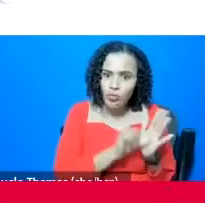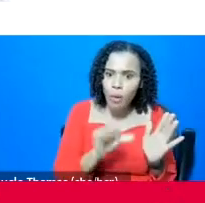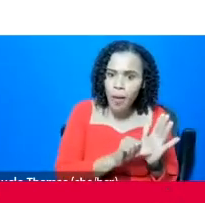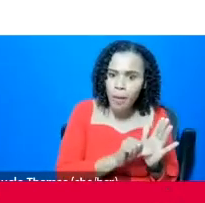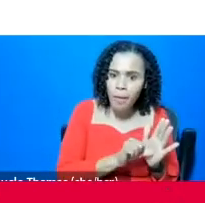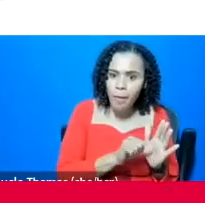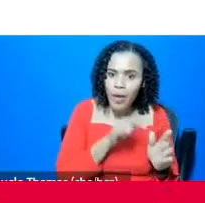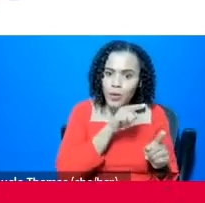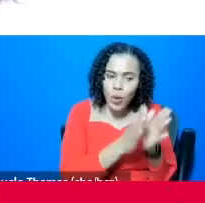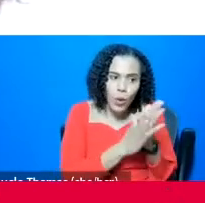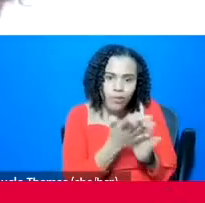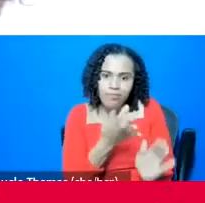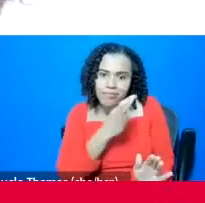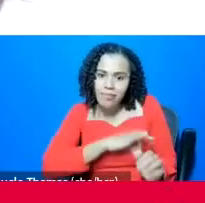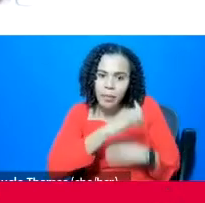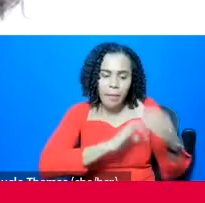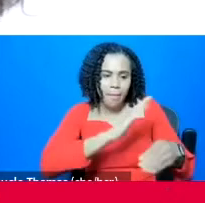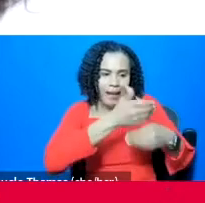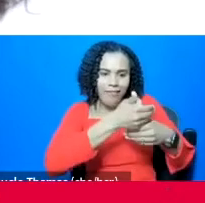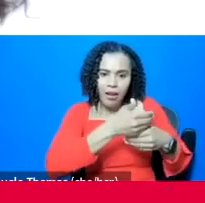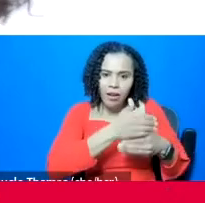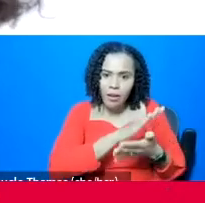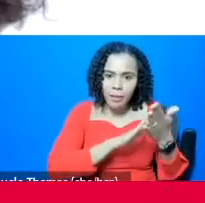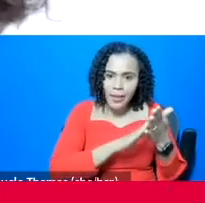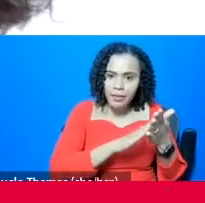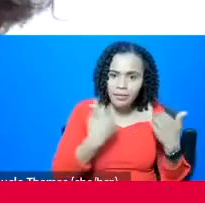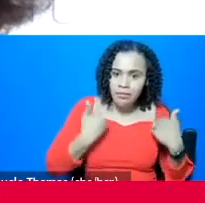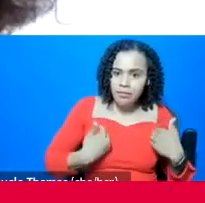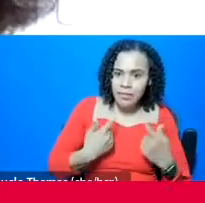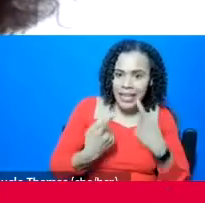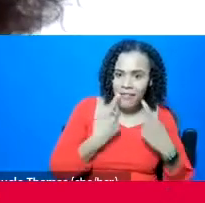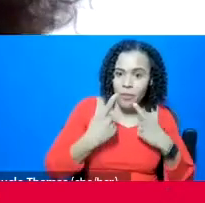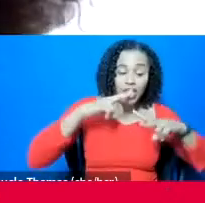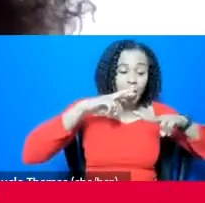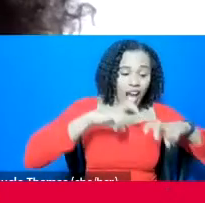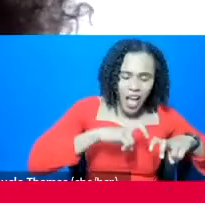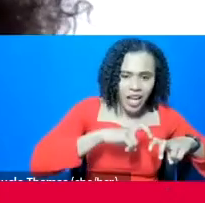creates a barrier now in of access to information and education, which shouldn't exist in the first place.